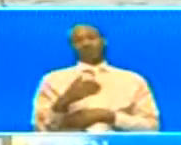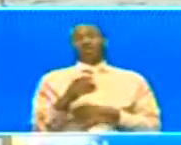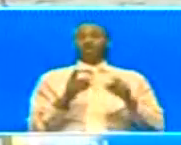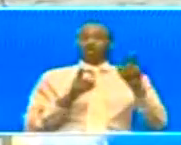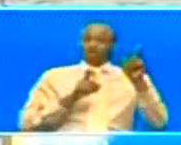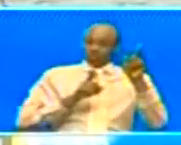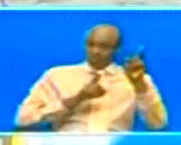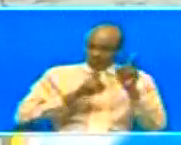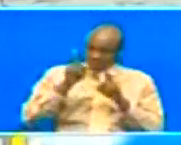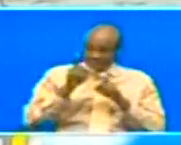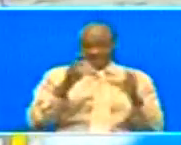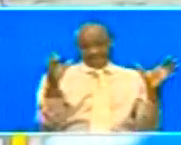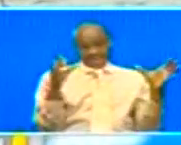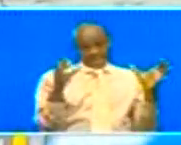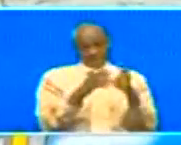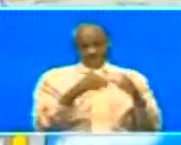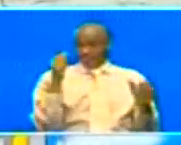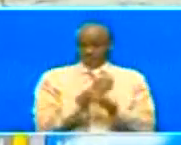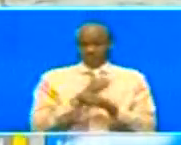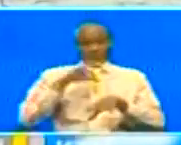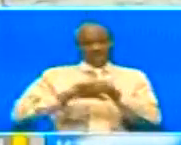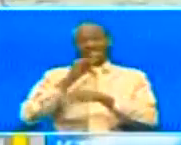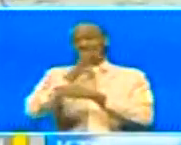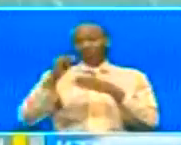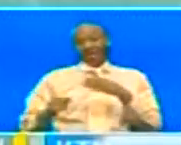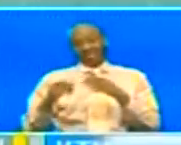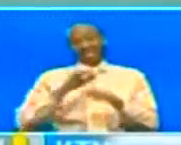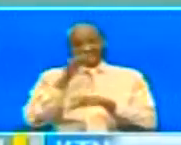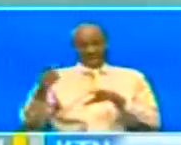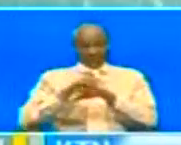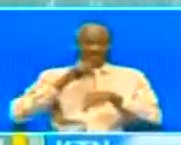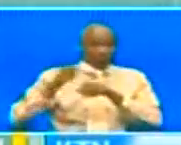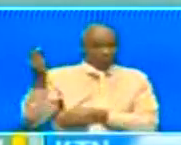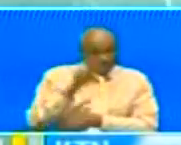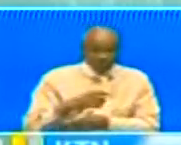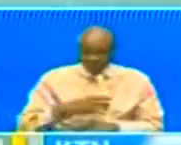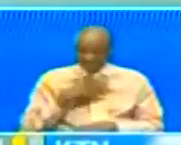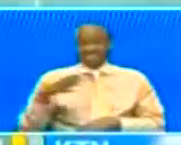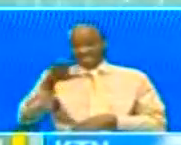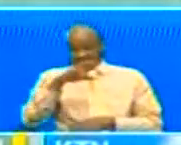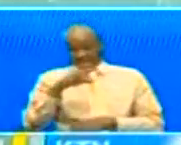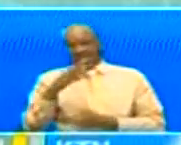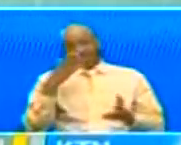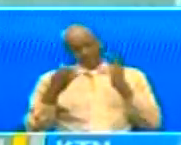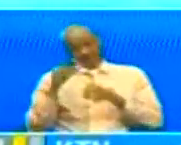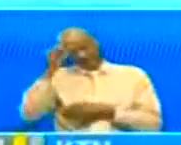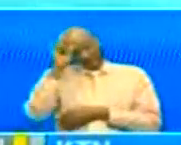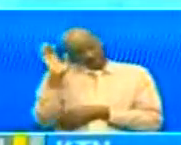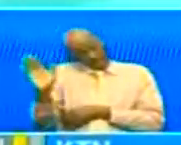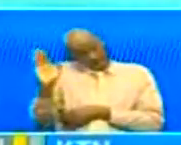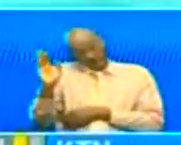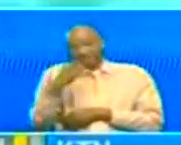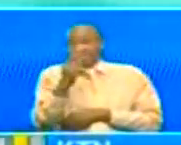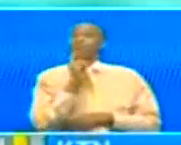able to get insurance cover for some of the tourists to visit areas for which the government of the UK has